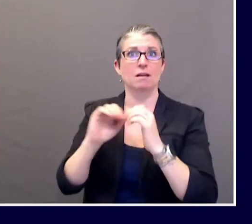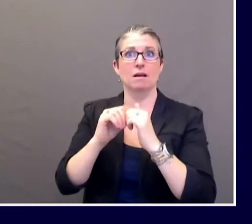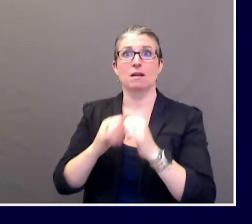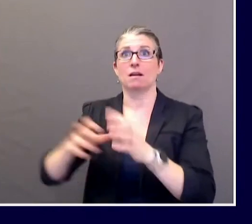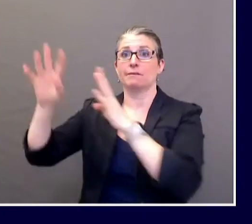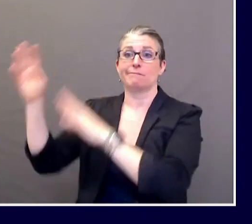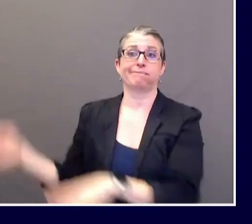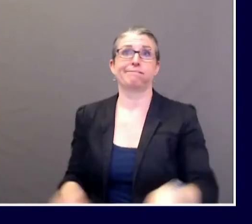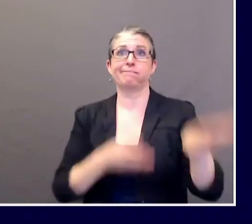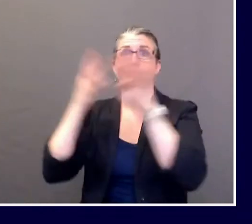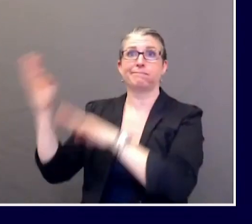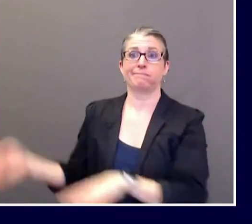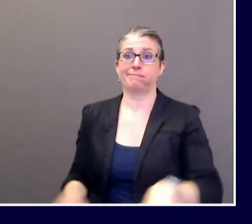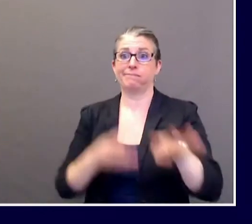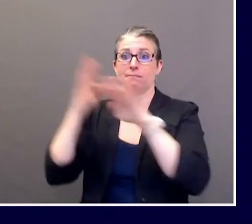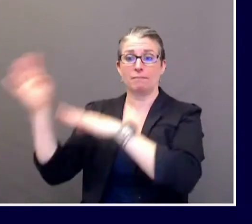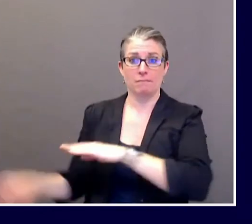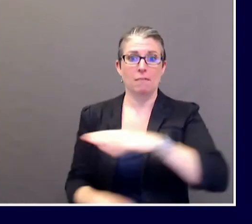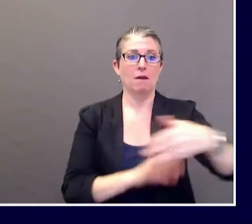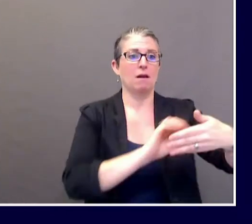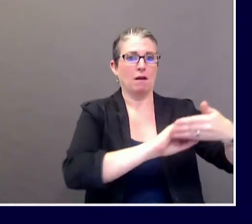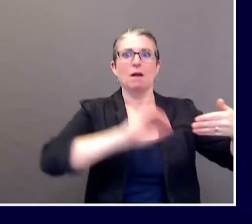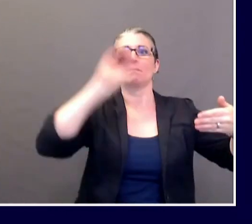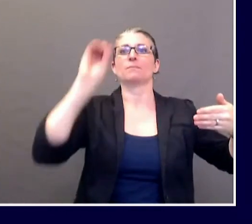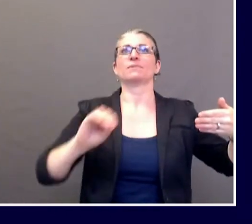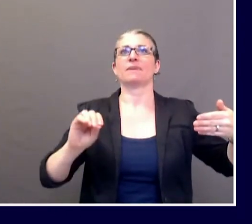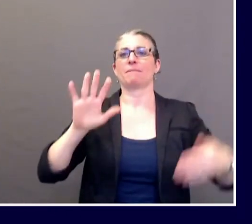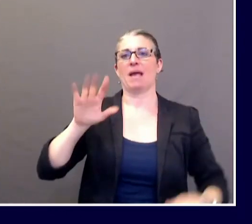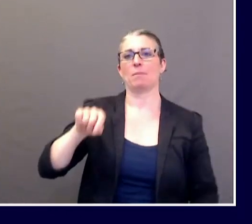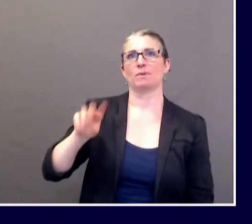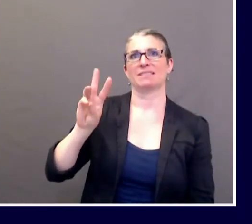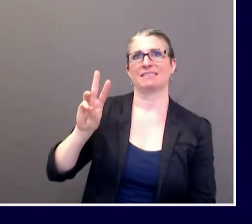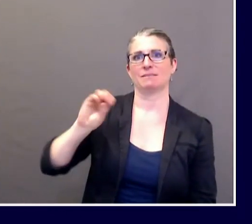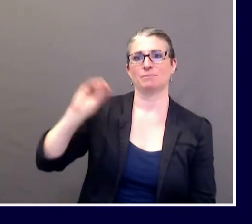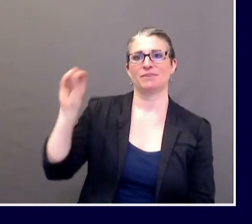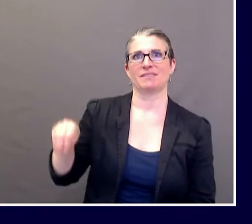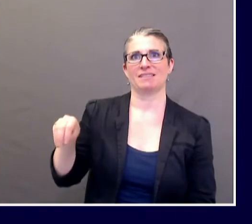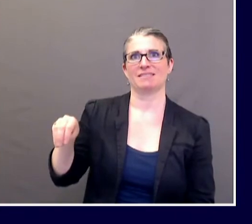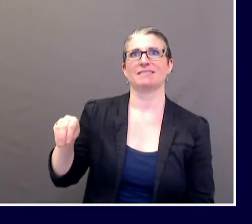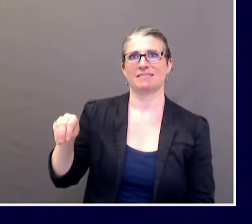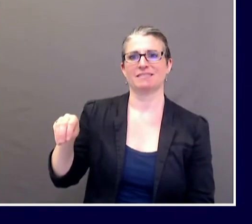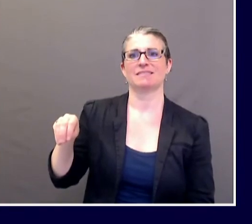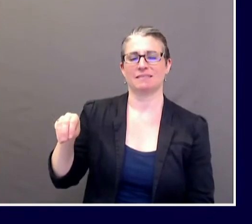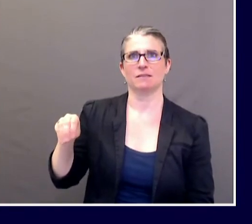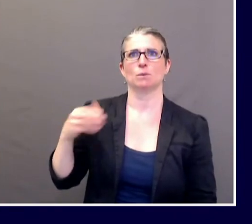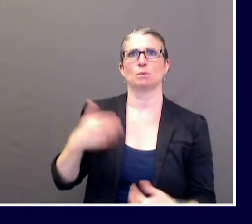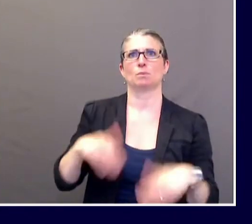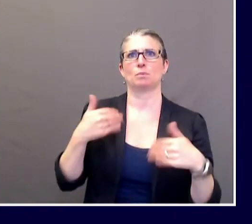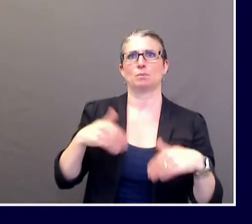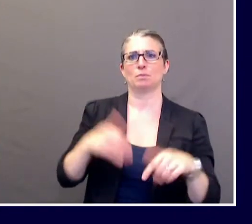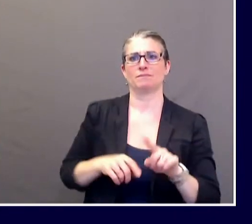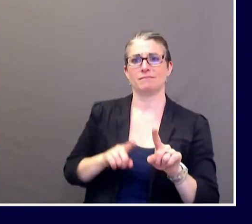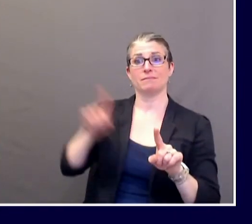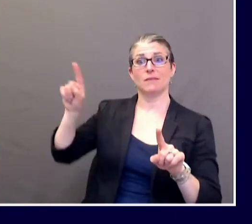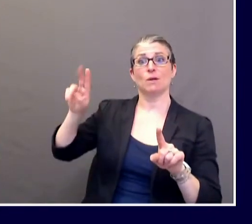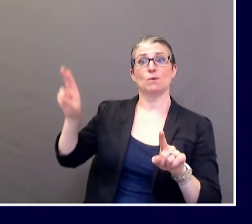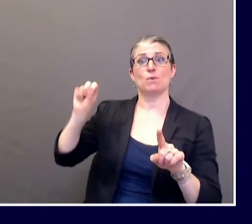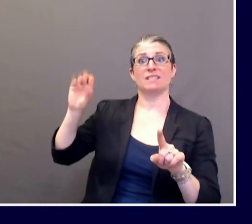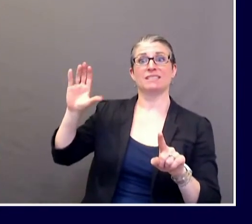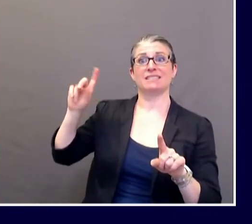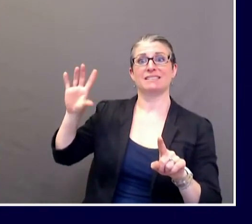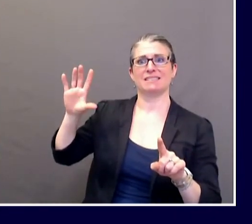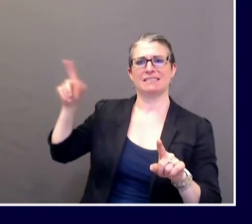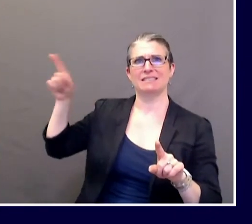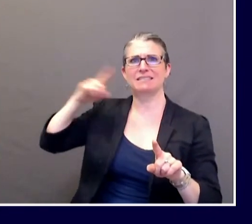test 5% of your samples, but we're well above that. And when I checked about late last